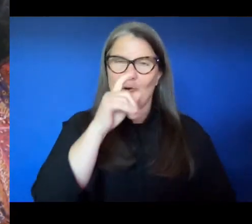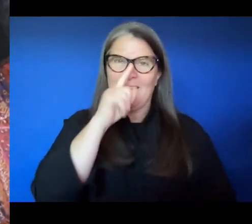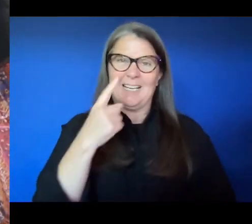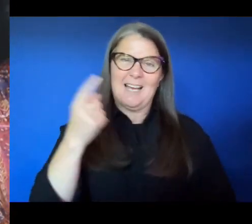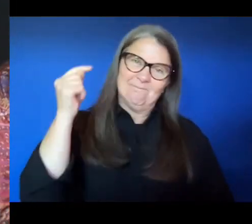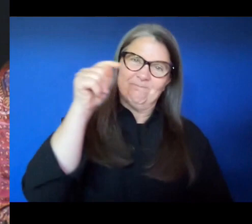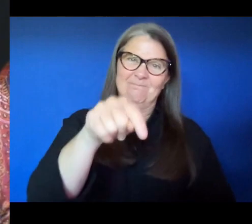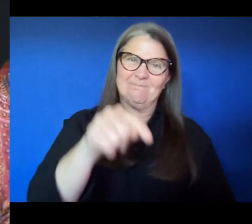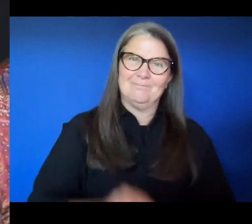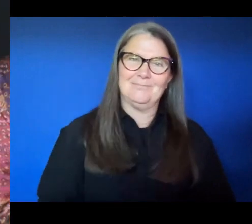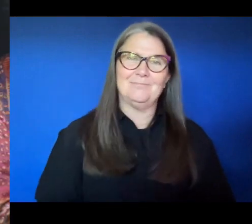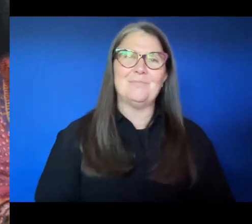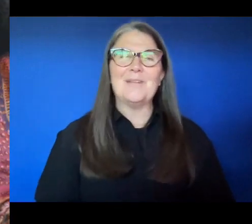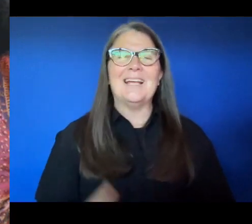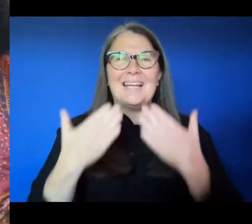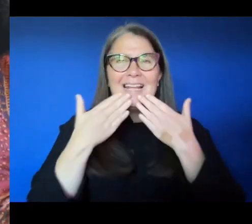Thanks, Cara.